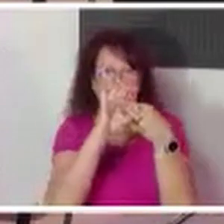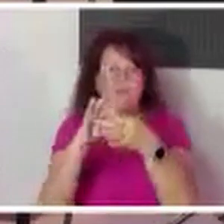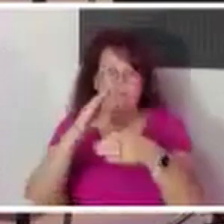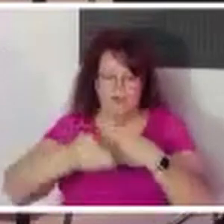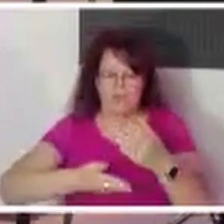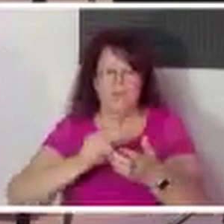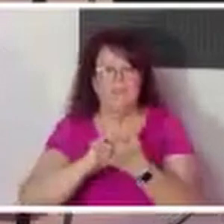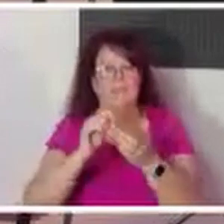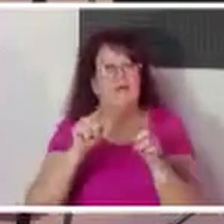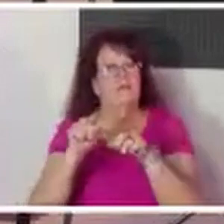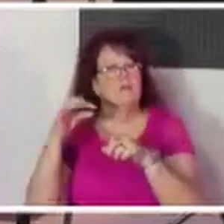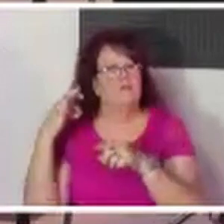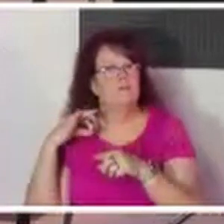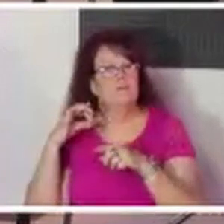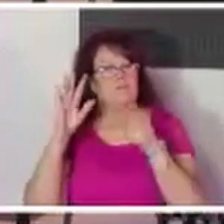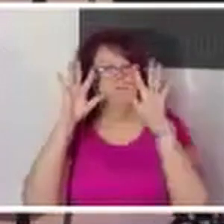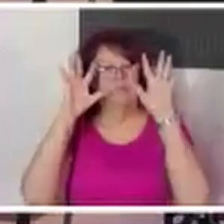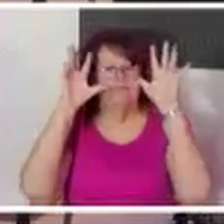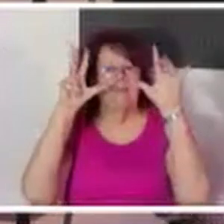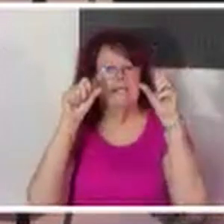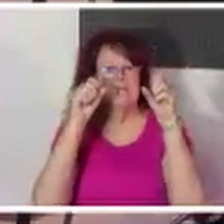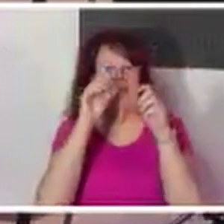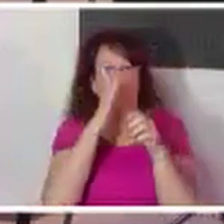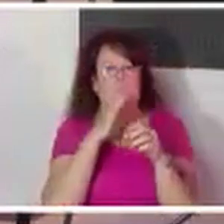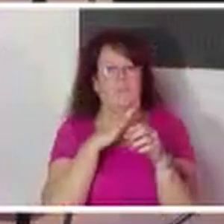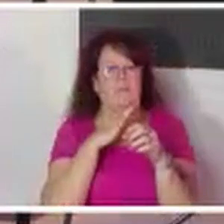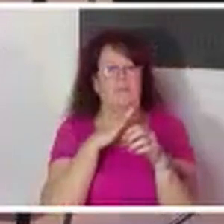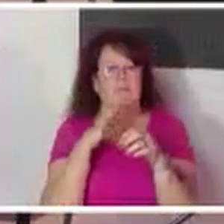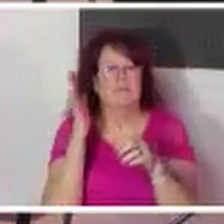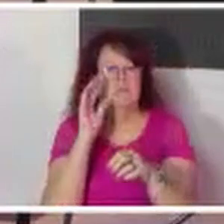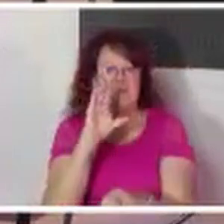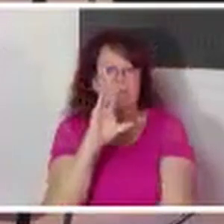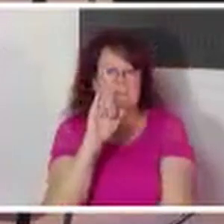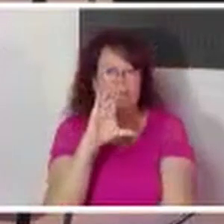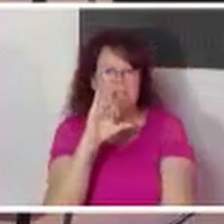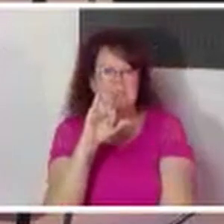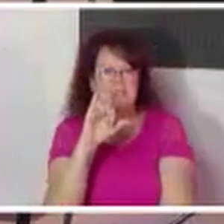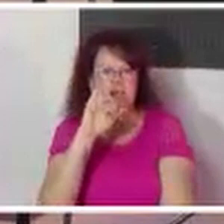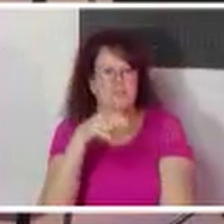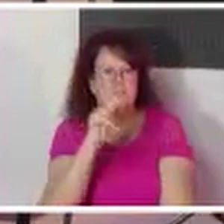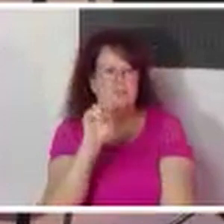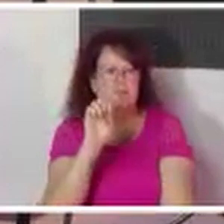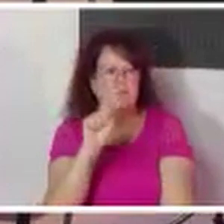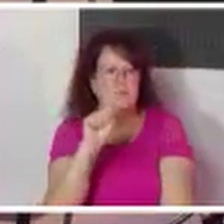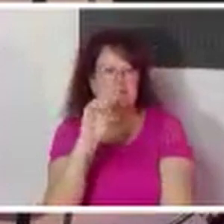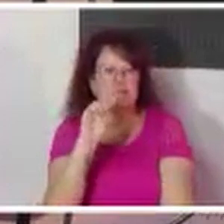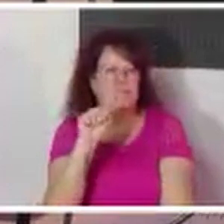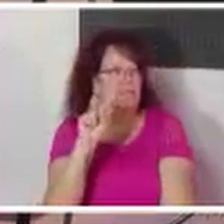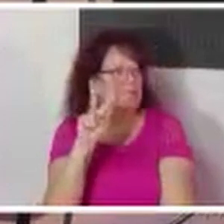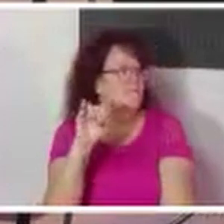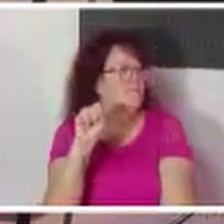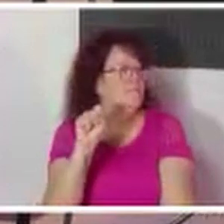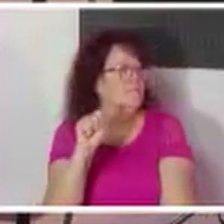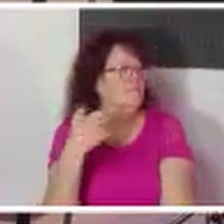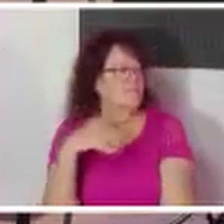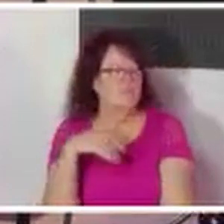that is also a credit to an incredible woman, previously Oklahoma City, CC Jones Davis. She was, yeah, I know, all